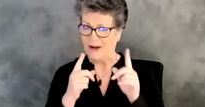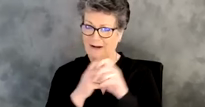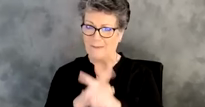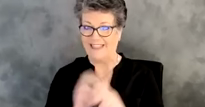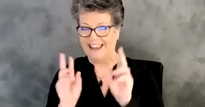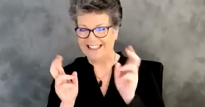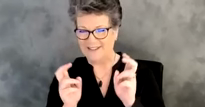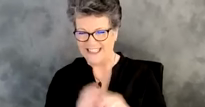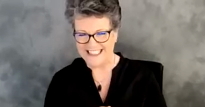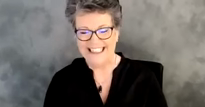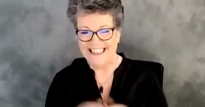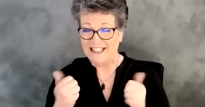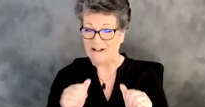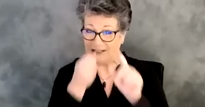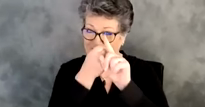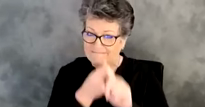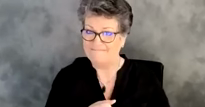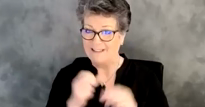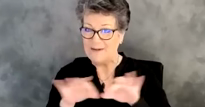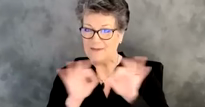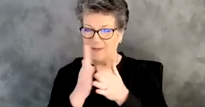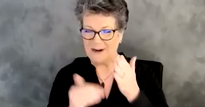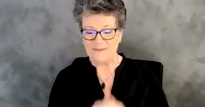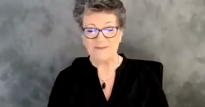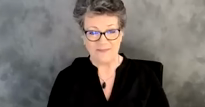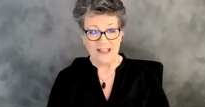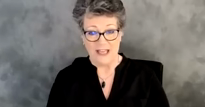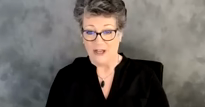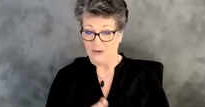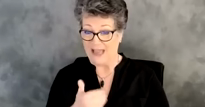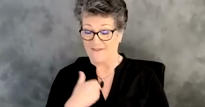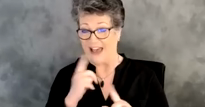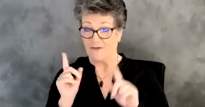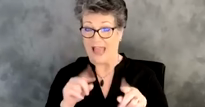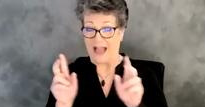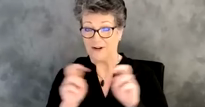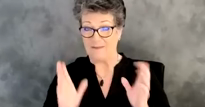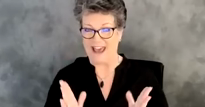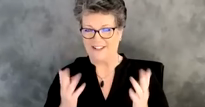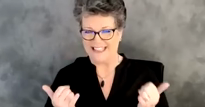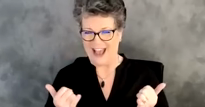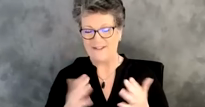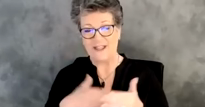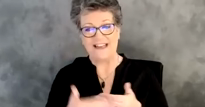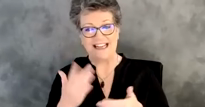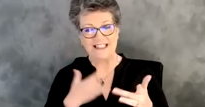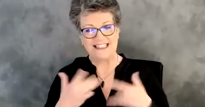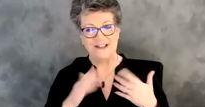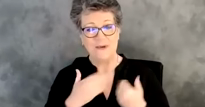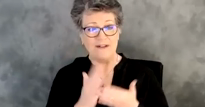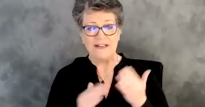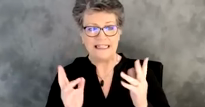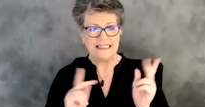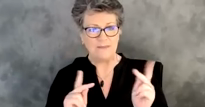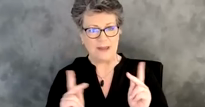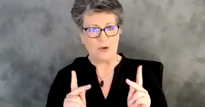subject, trying to hit the high points. And so we have sort of a reactor panel here next. I'm really excited to have some folks